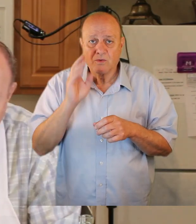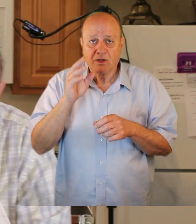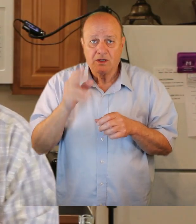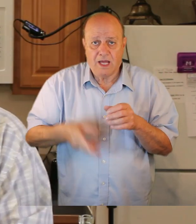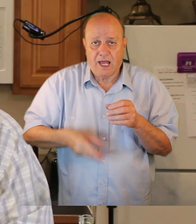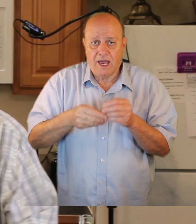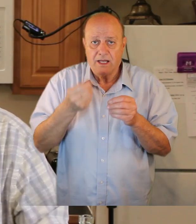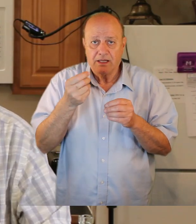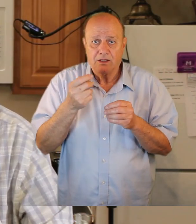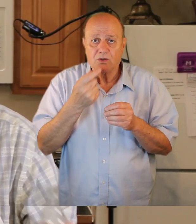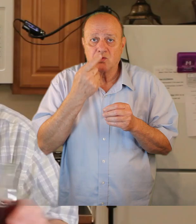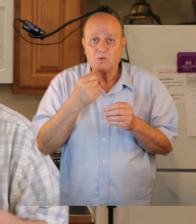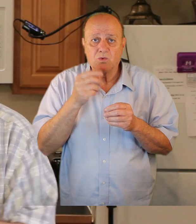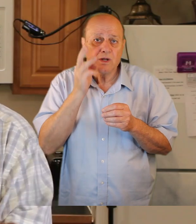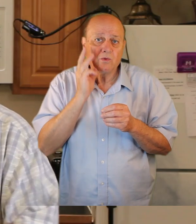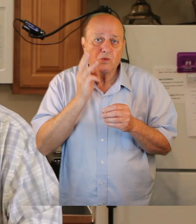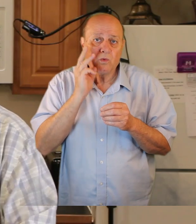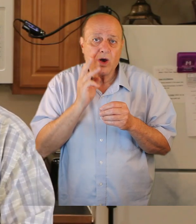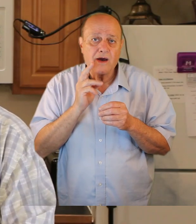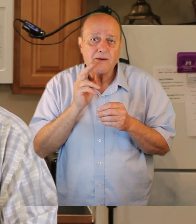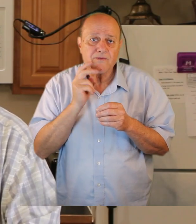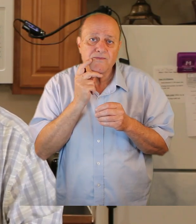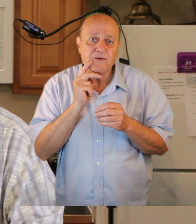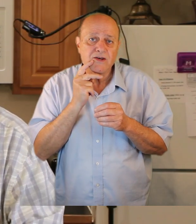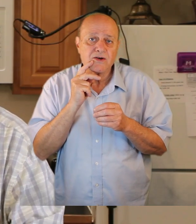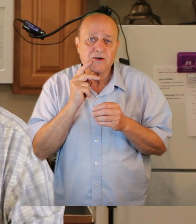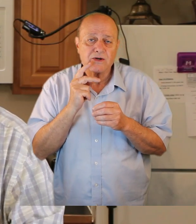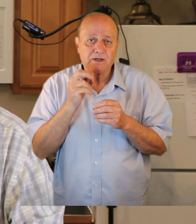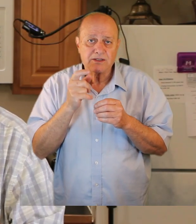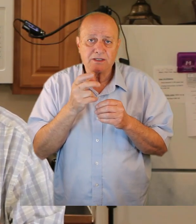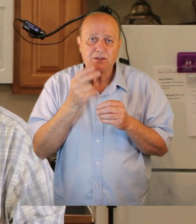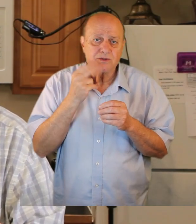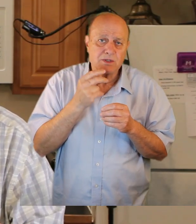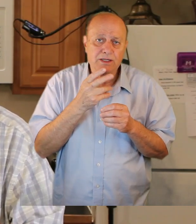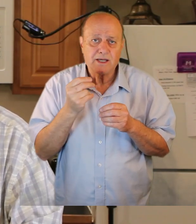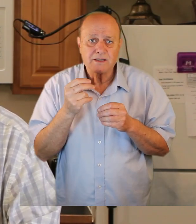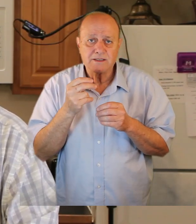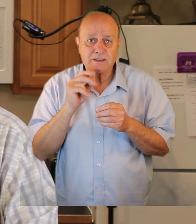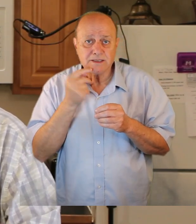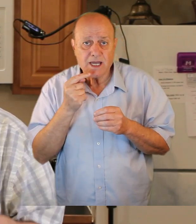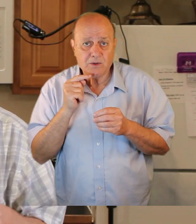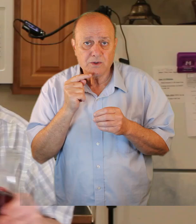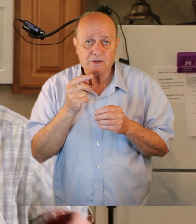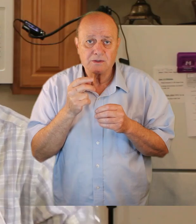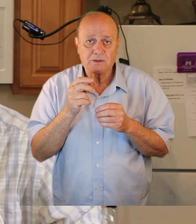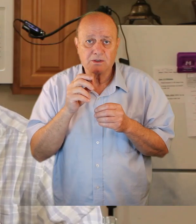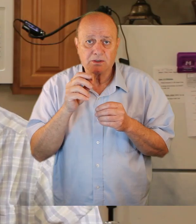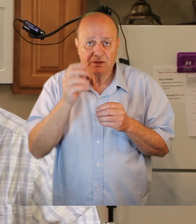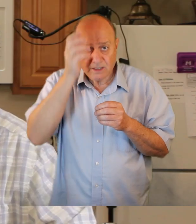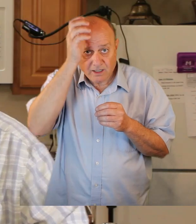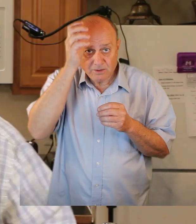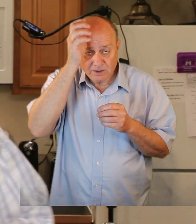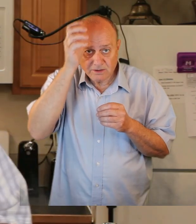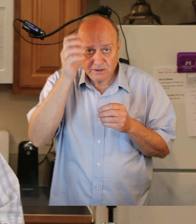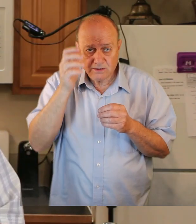a little bit of red wine vinegar. Now this is kind of a sweet sour slaw, but we don't need very much